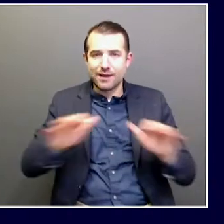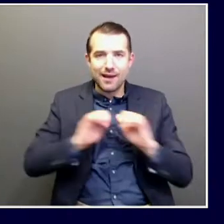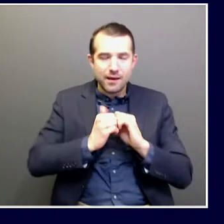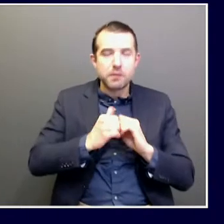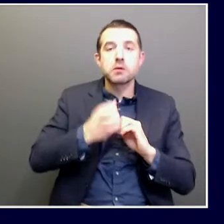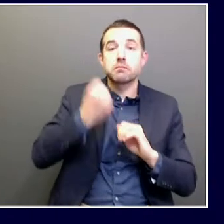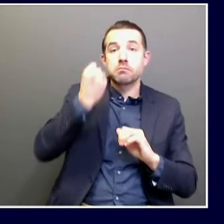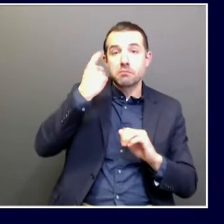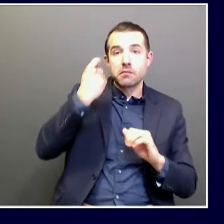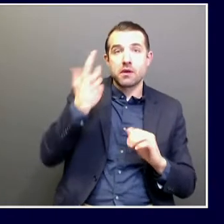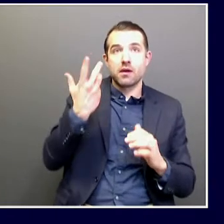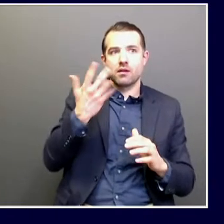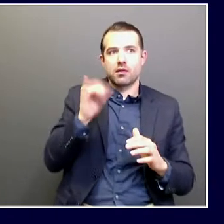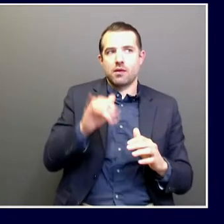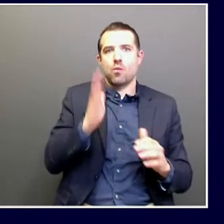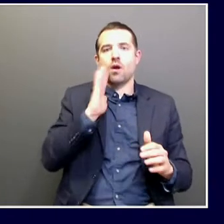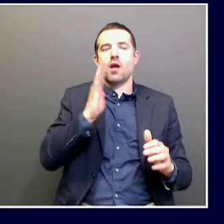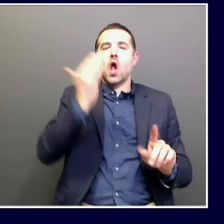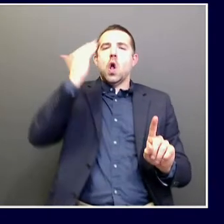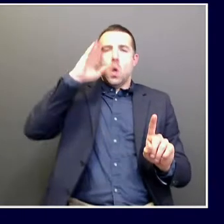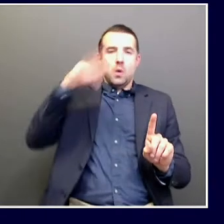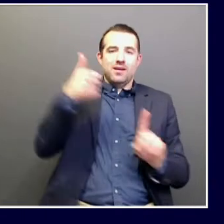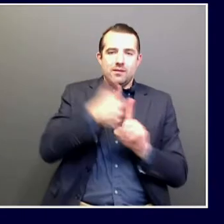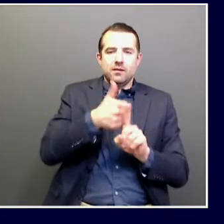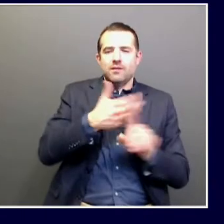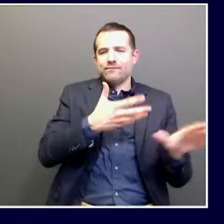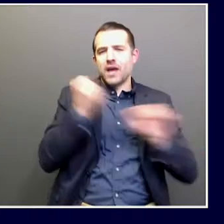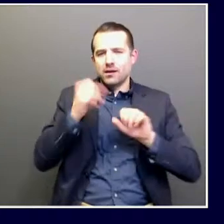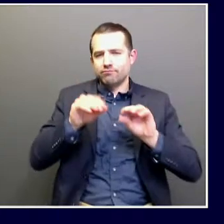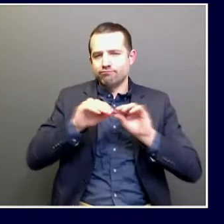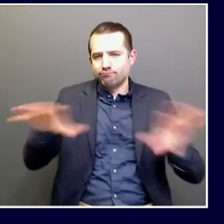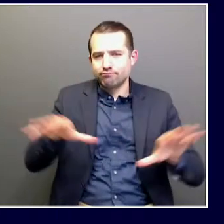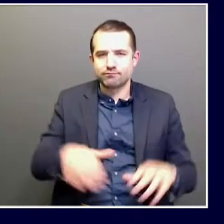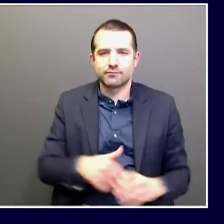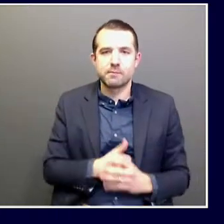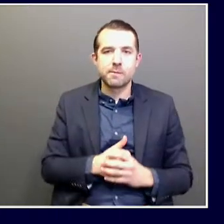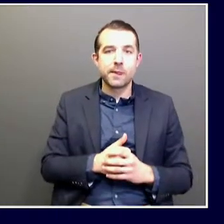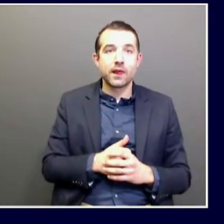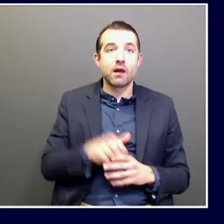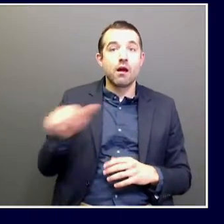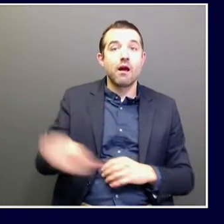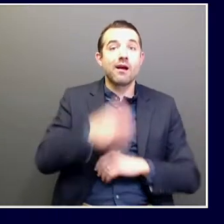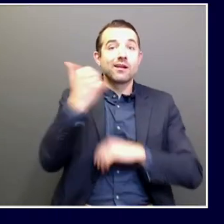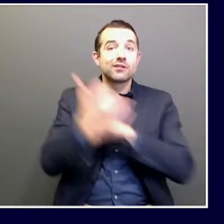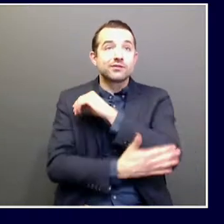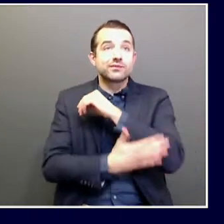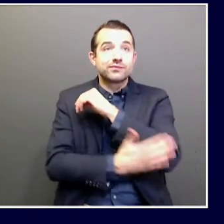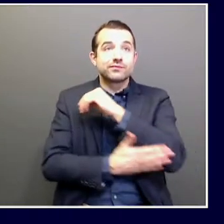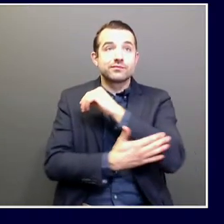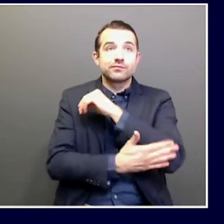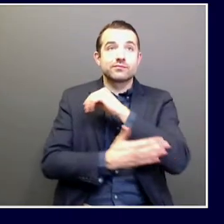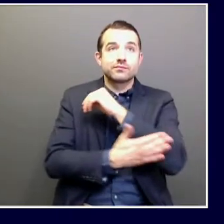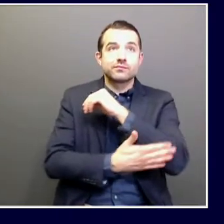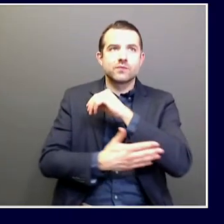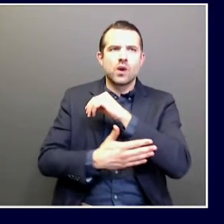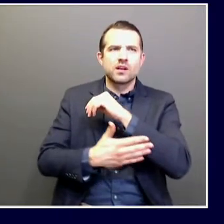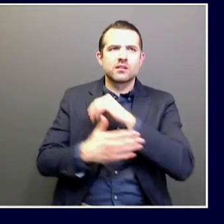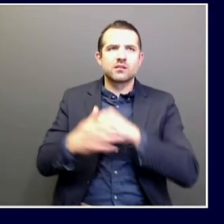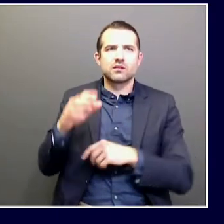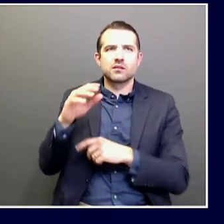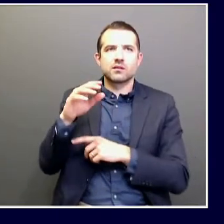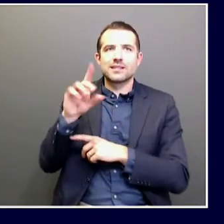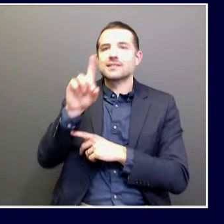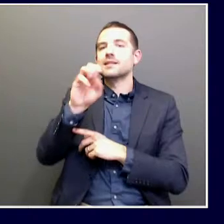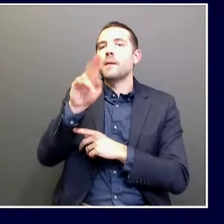in the US. Countries like Denmark, for example, where their growth curves are looking vertical right now.